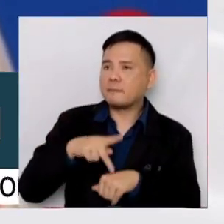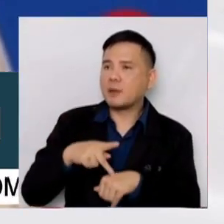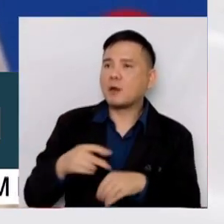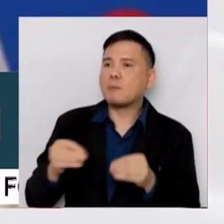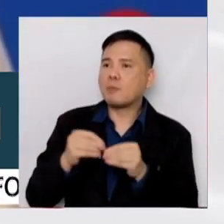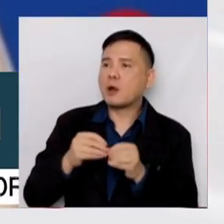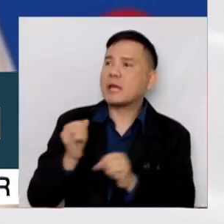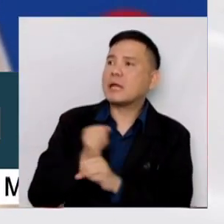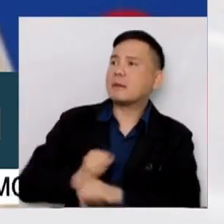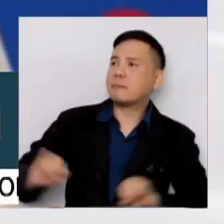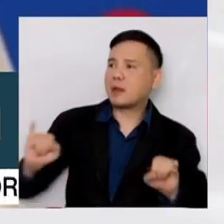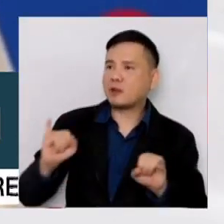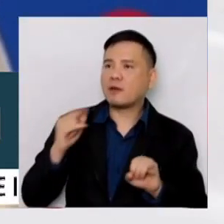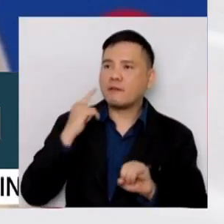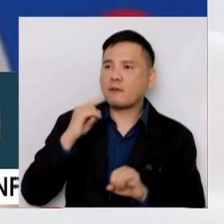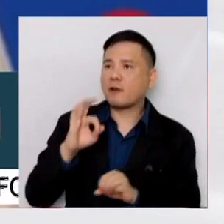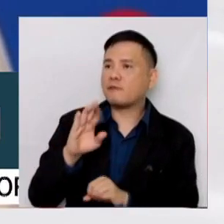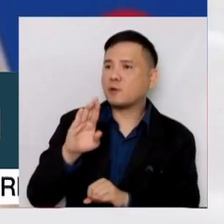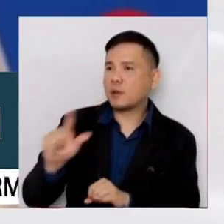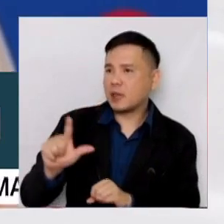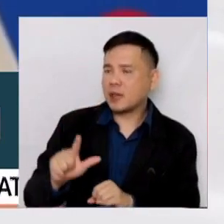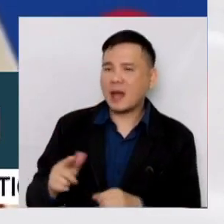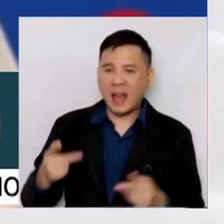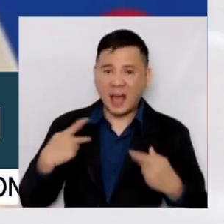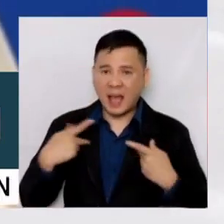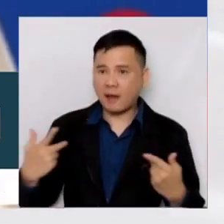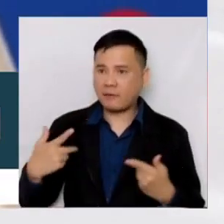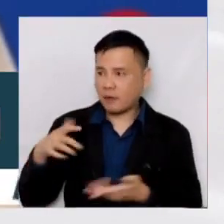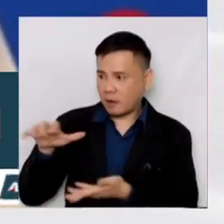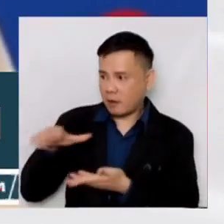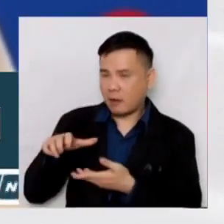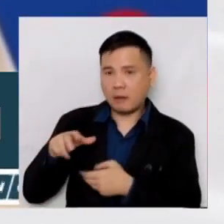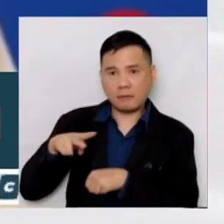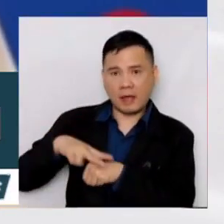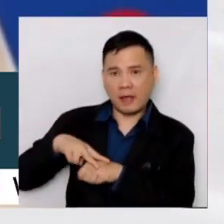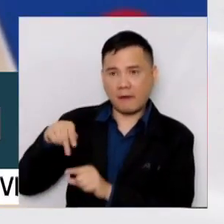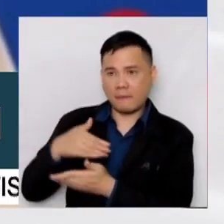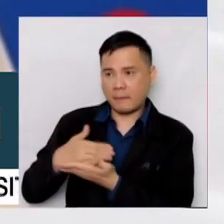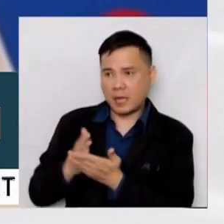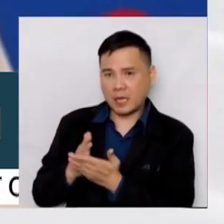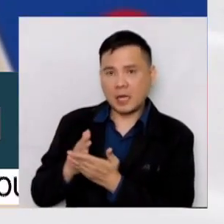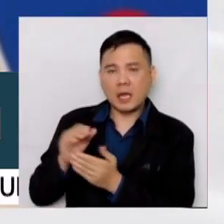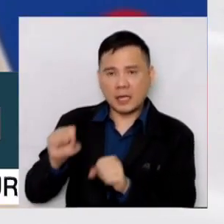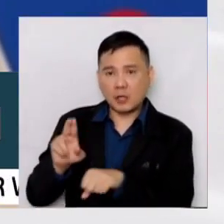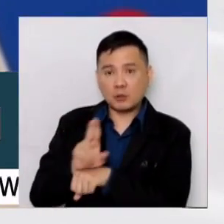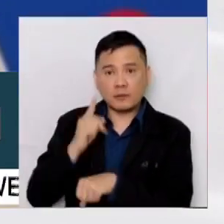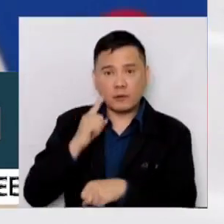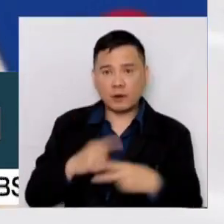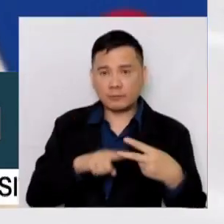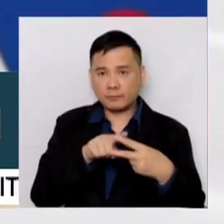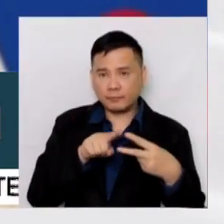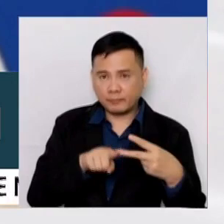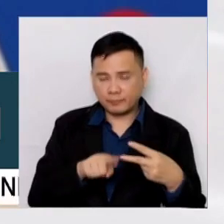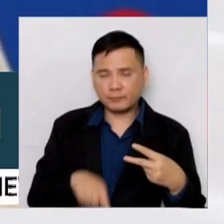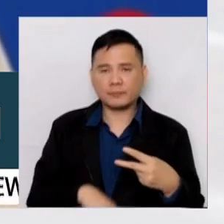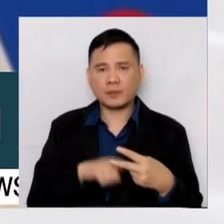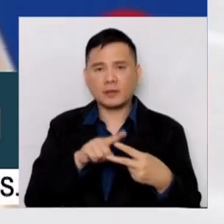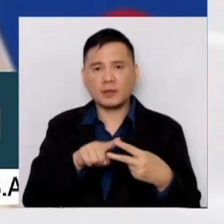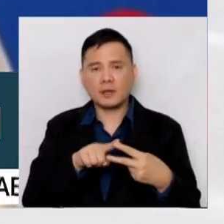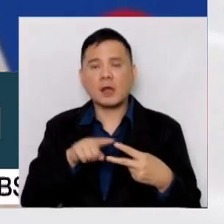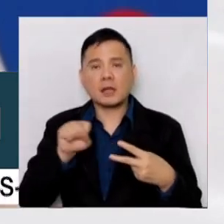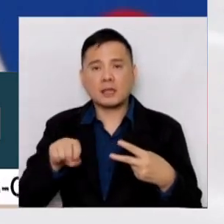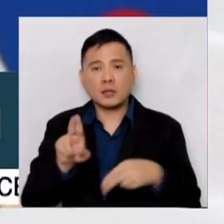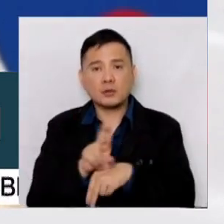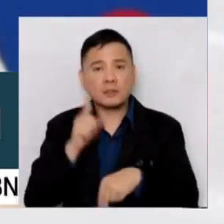to make sure that we have a sovereign wealth fund so that we can use it for two things. Number one, so that we can use it for our